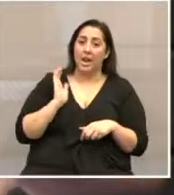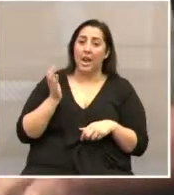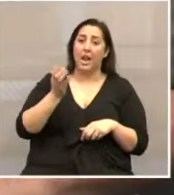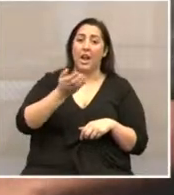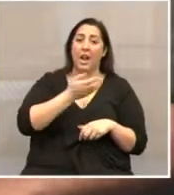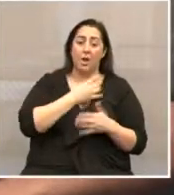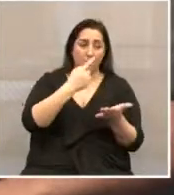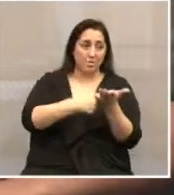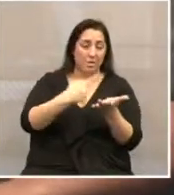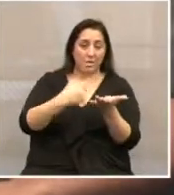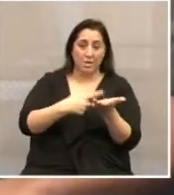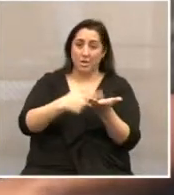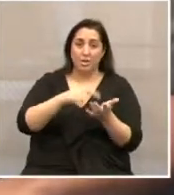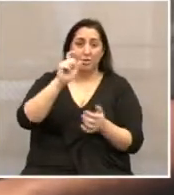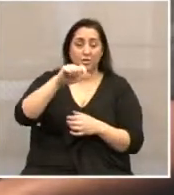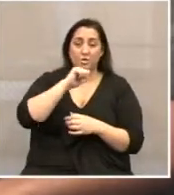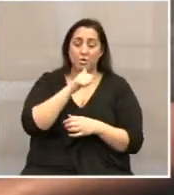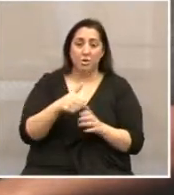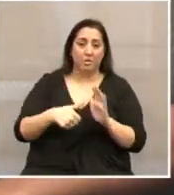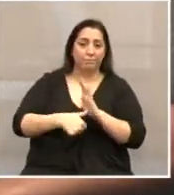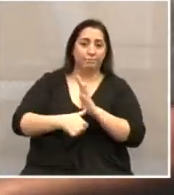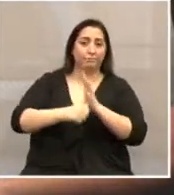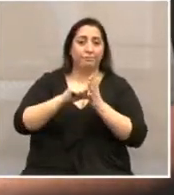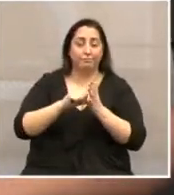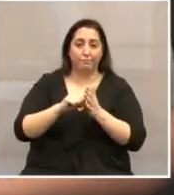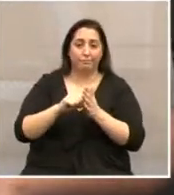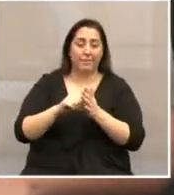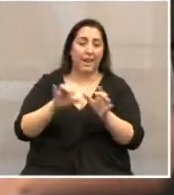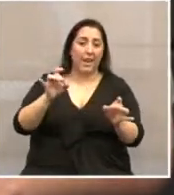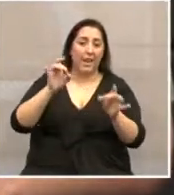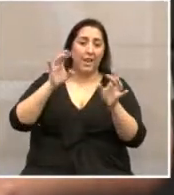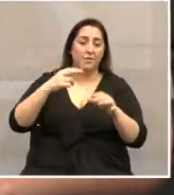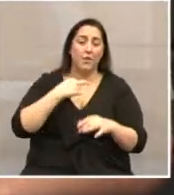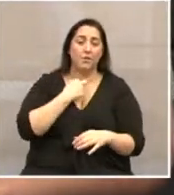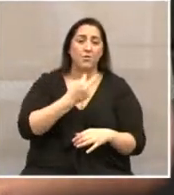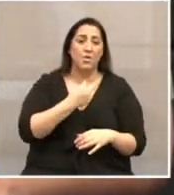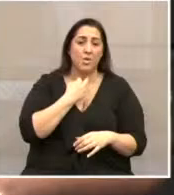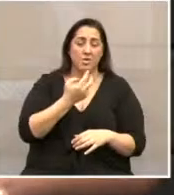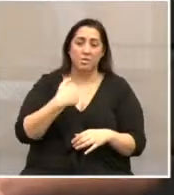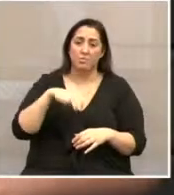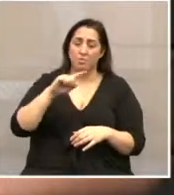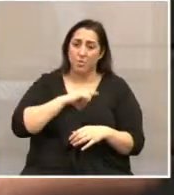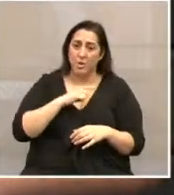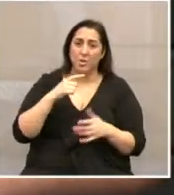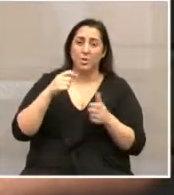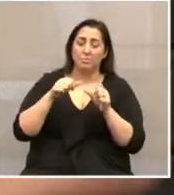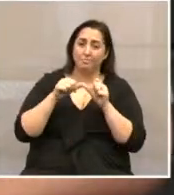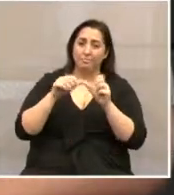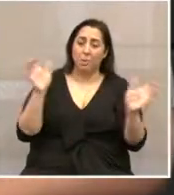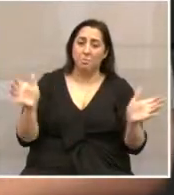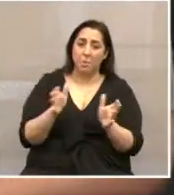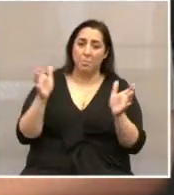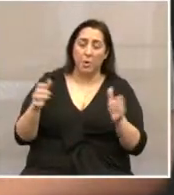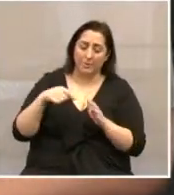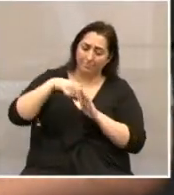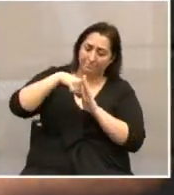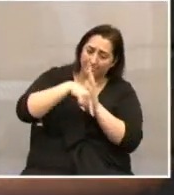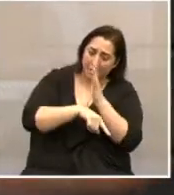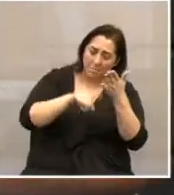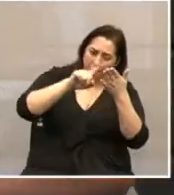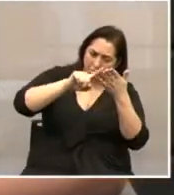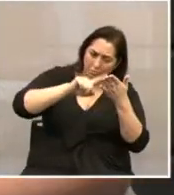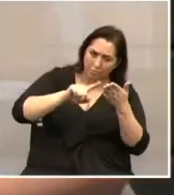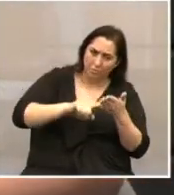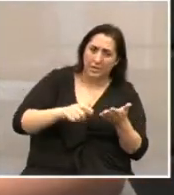to amplify hateful voices that lead to violent attempts to undermine the will of the people, and instead promote a deeper analysis and